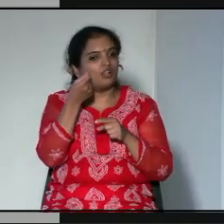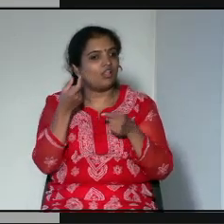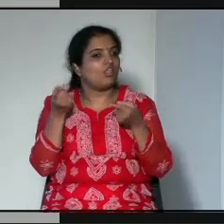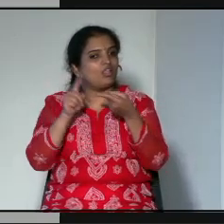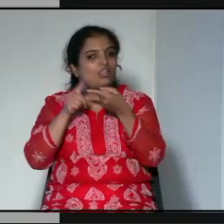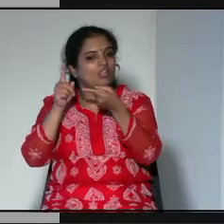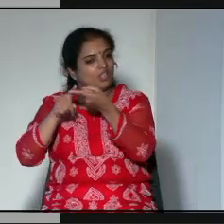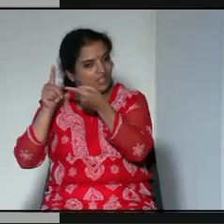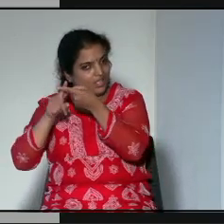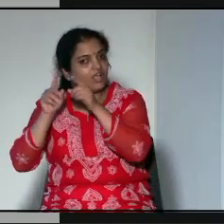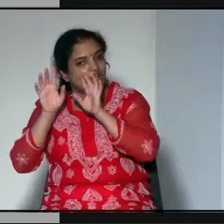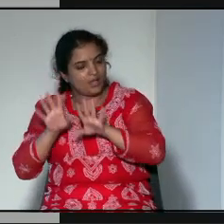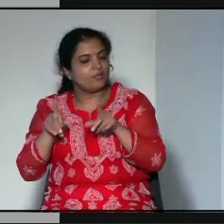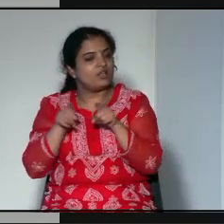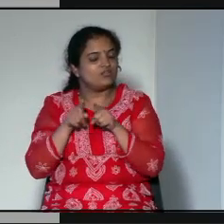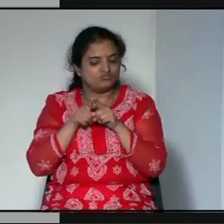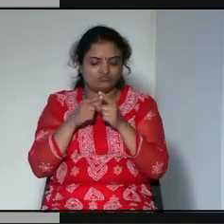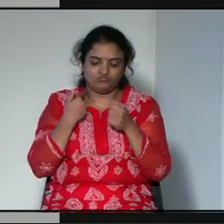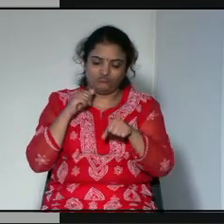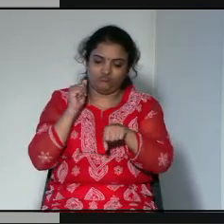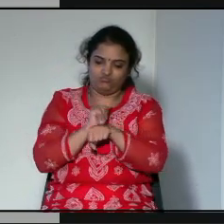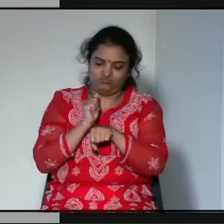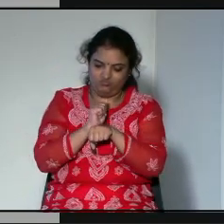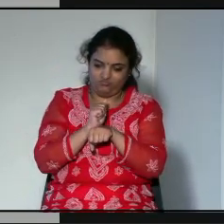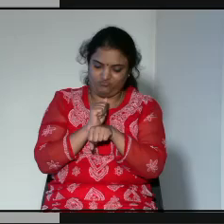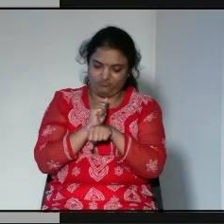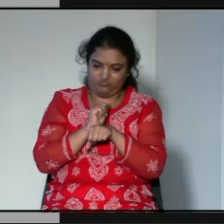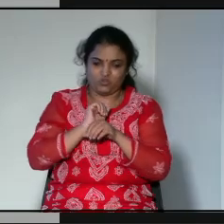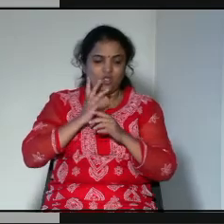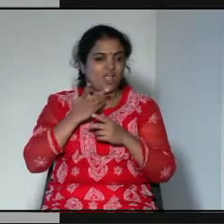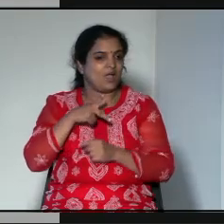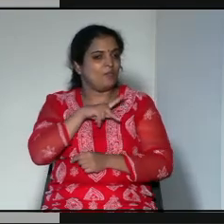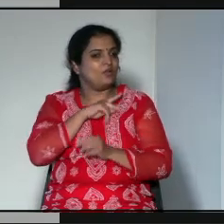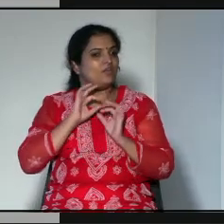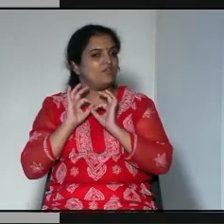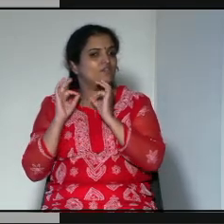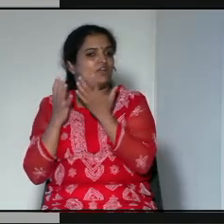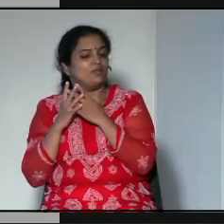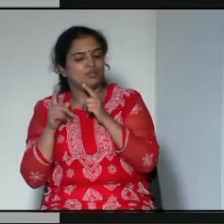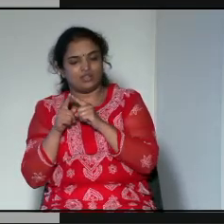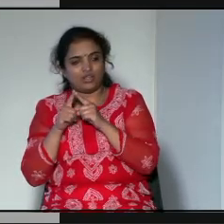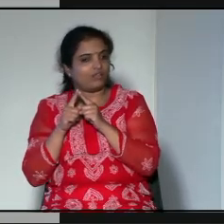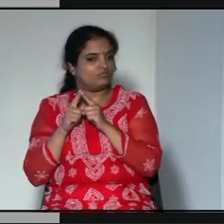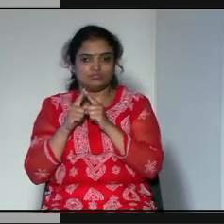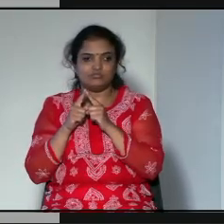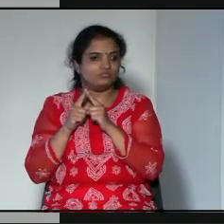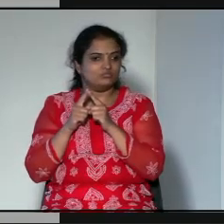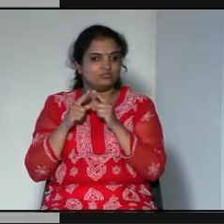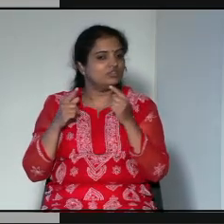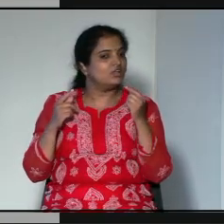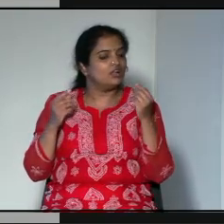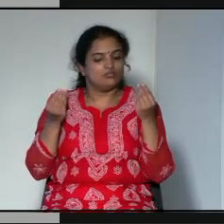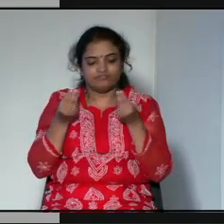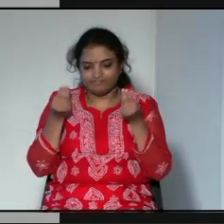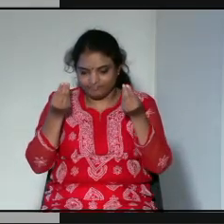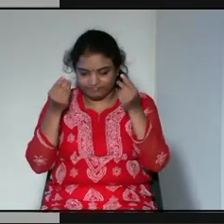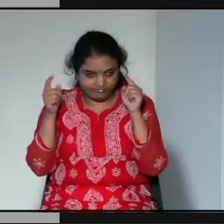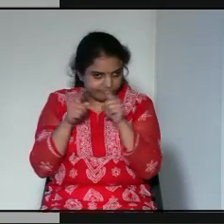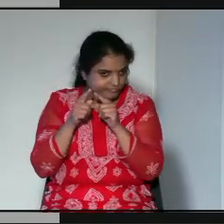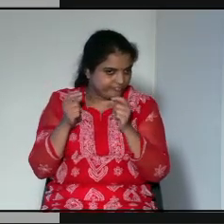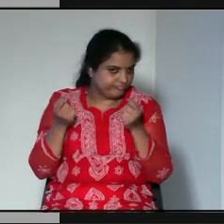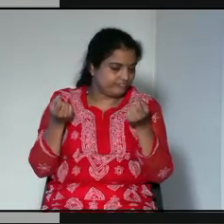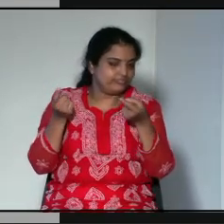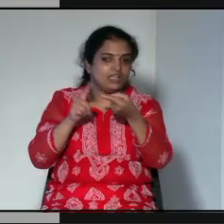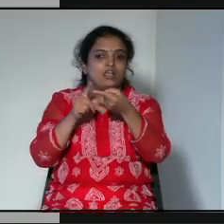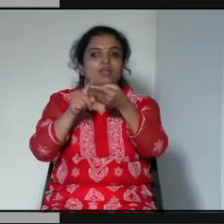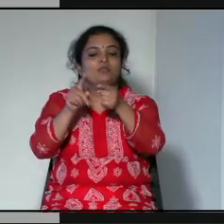precarities, both of her working process and her personal life, made worse by illness and death of the working community